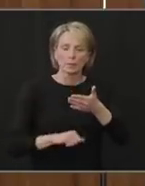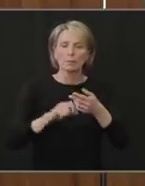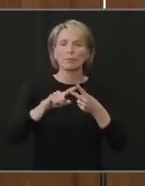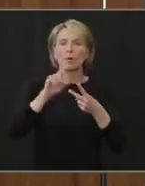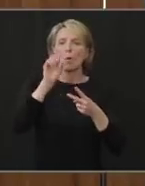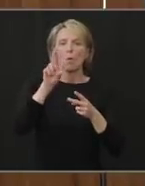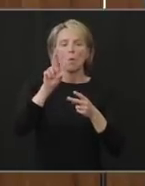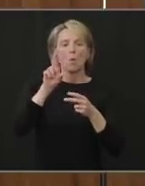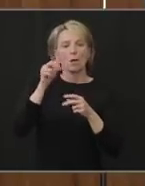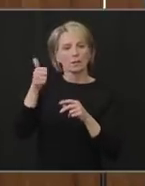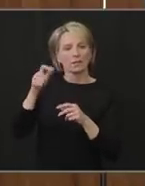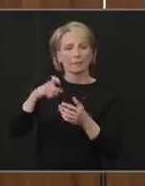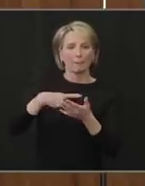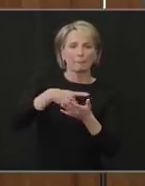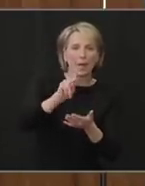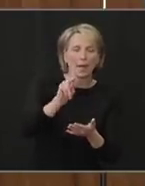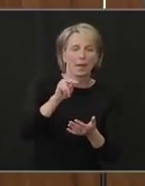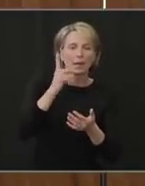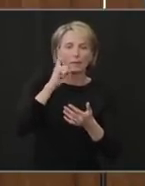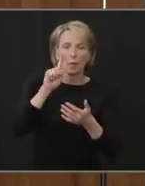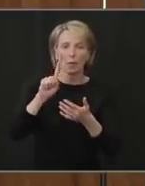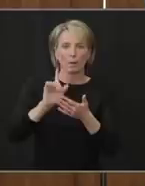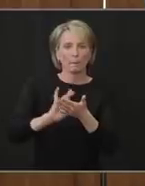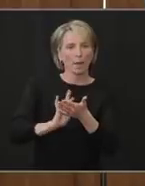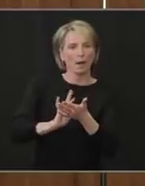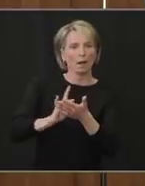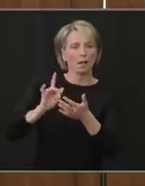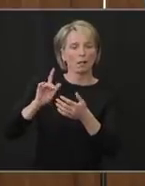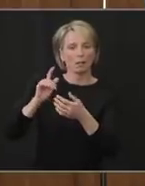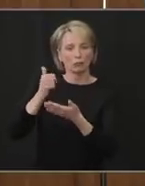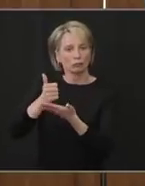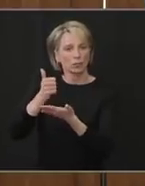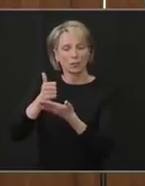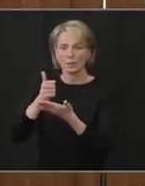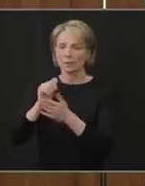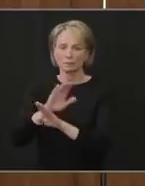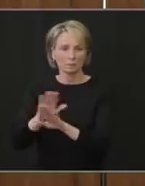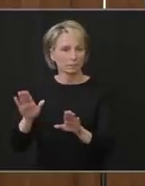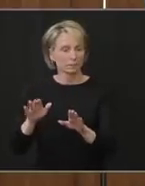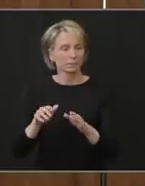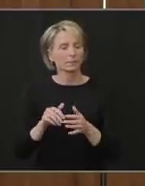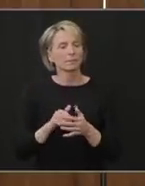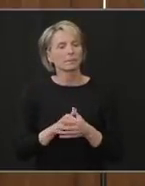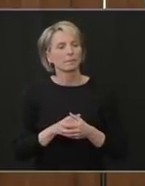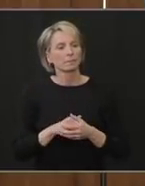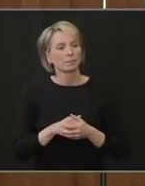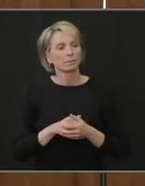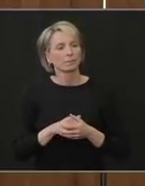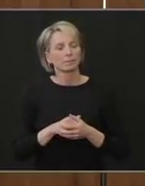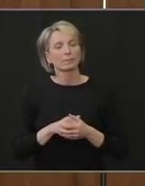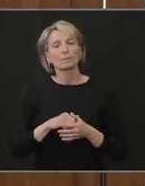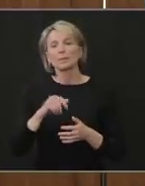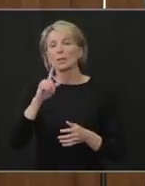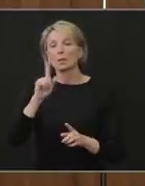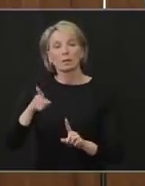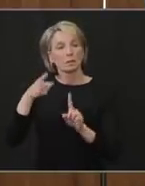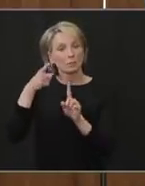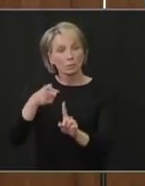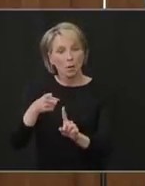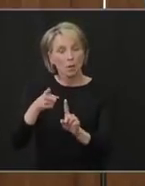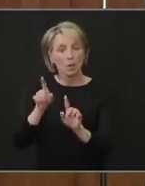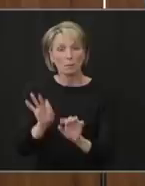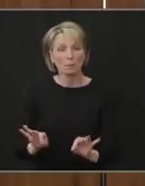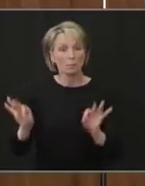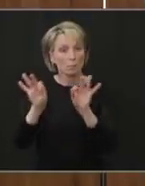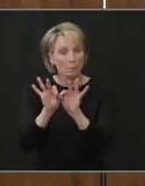costs to be covered by them. In short, I think what we need to do